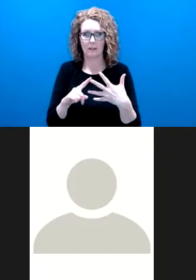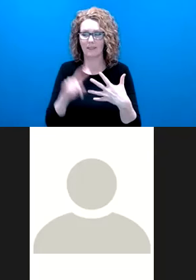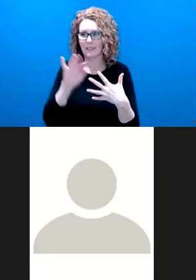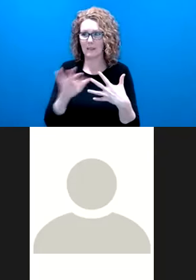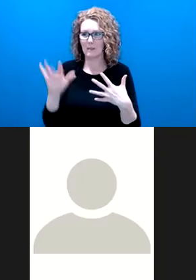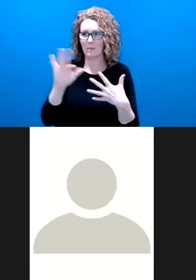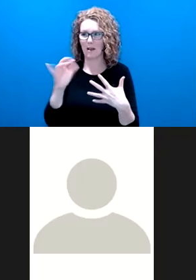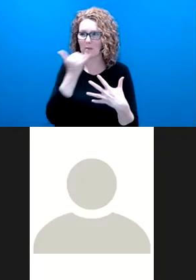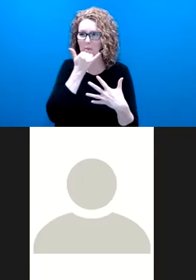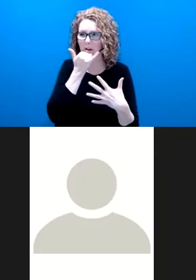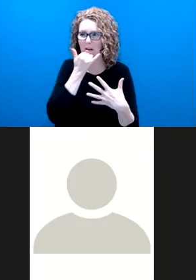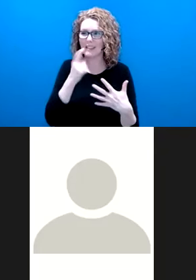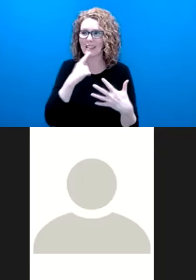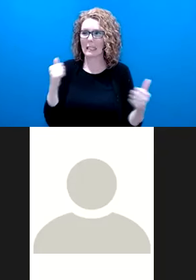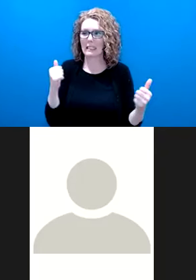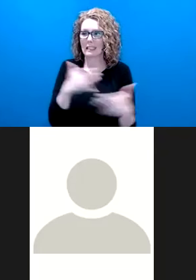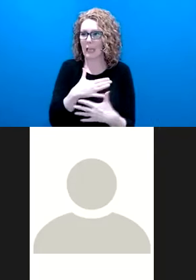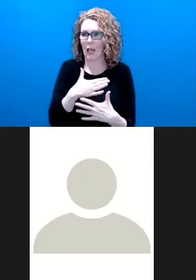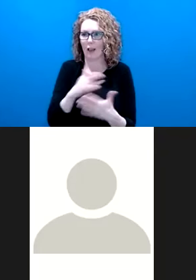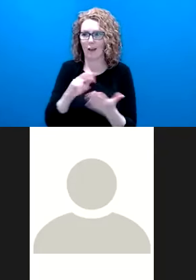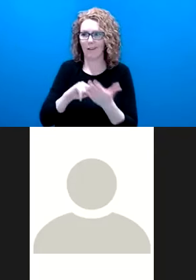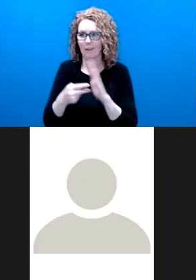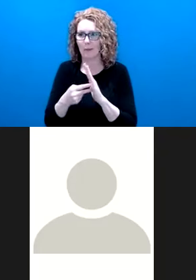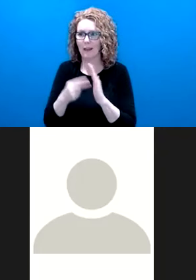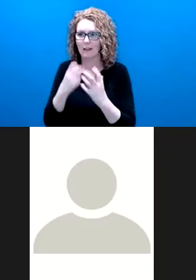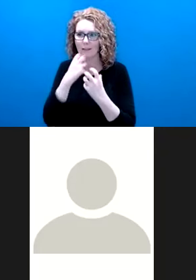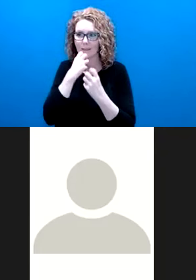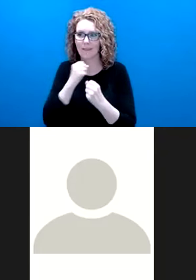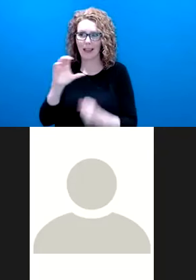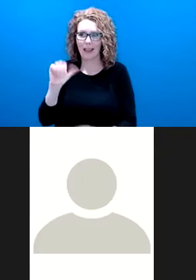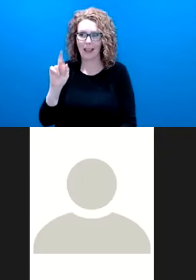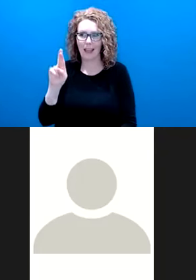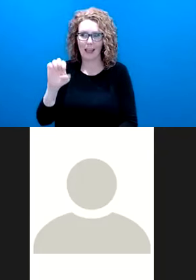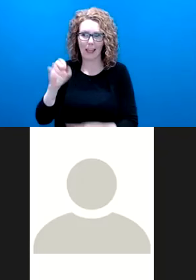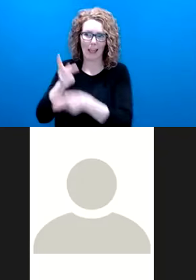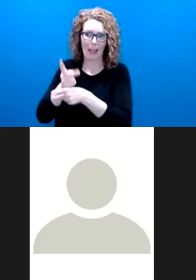All right. Good catch. Really good catch.